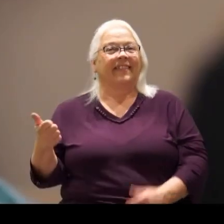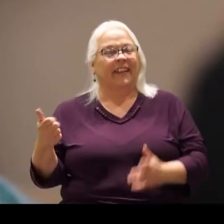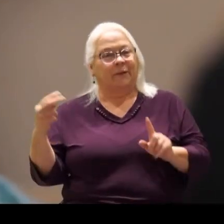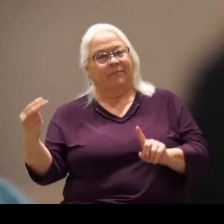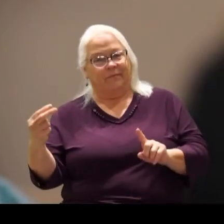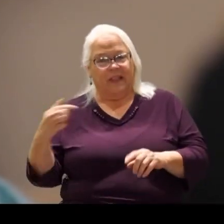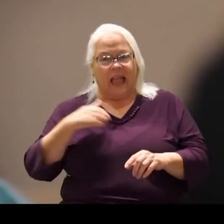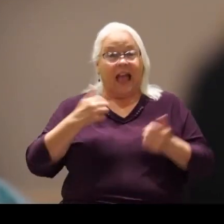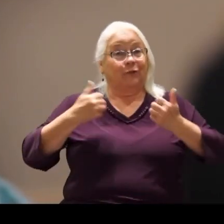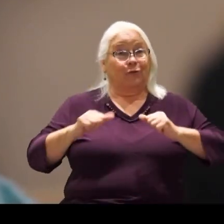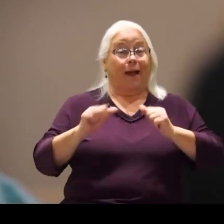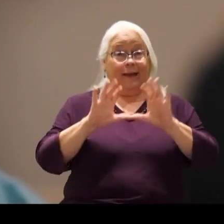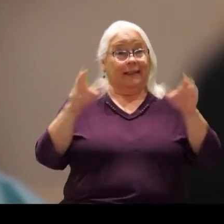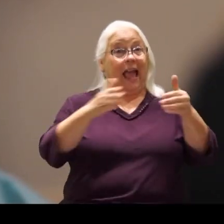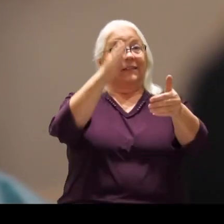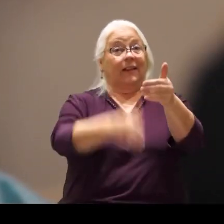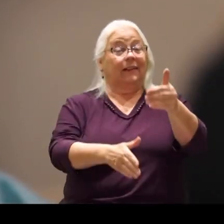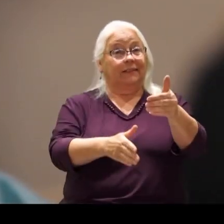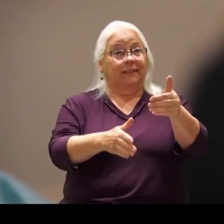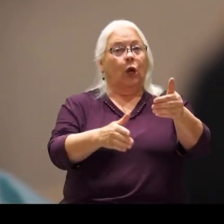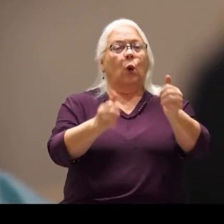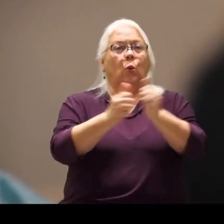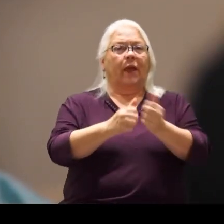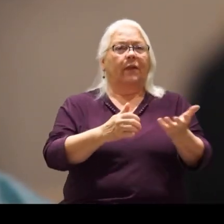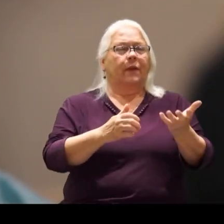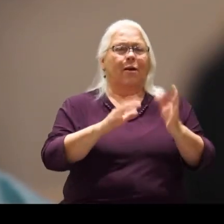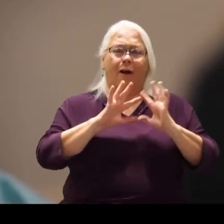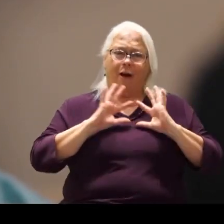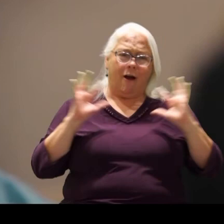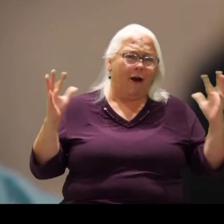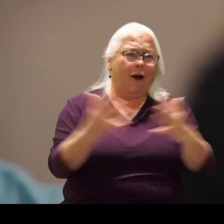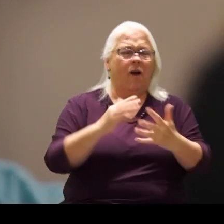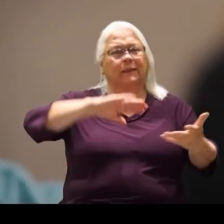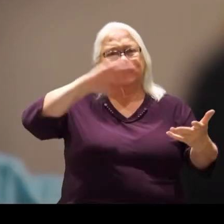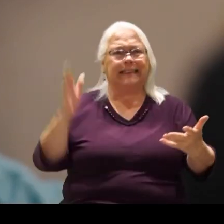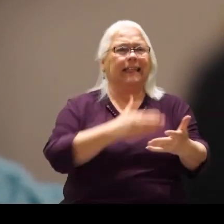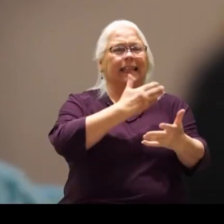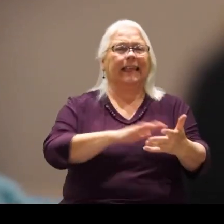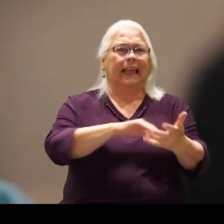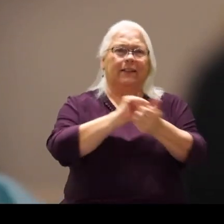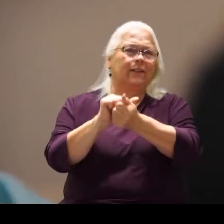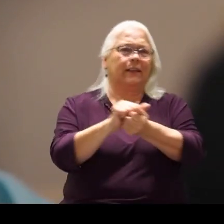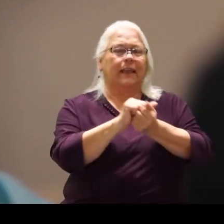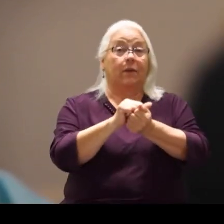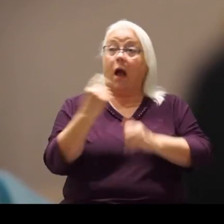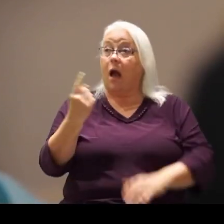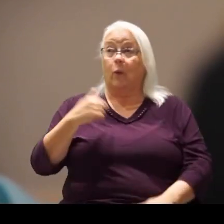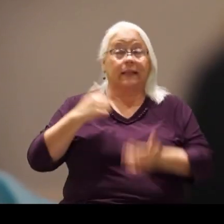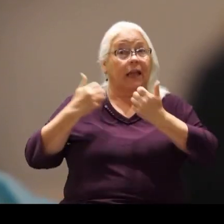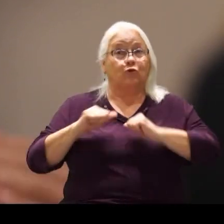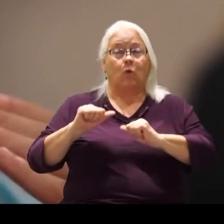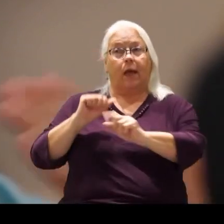On the flip side of that, I usually try to end class with just a big group sing-along,